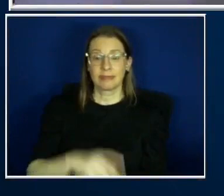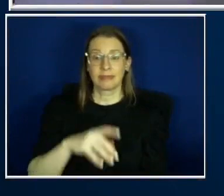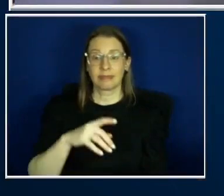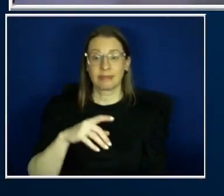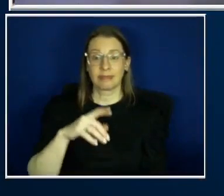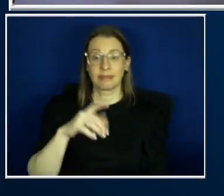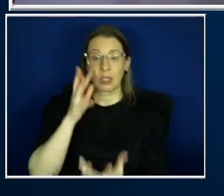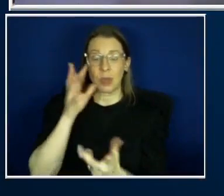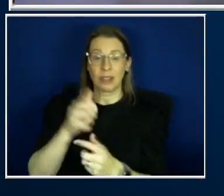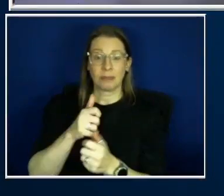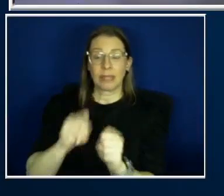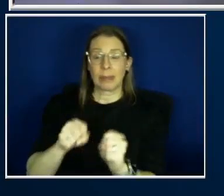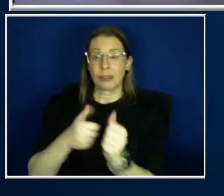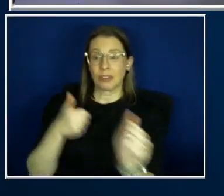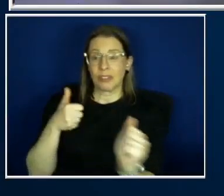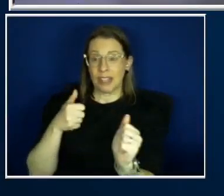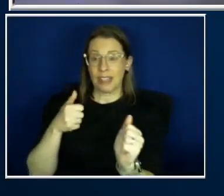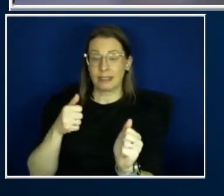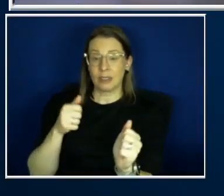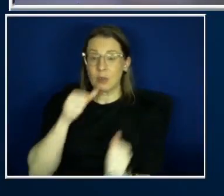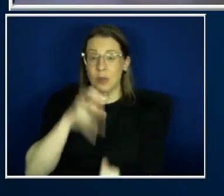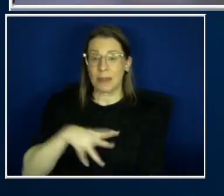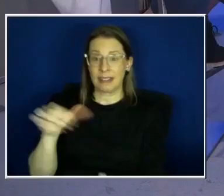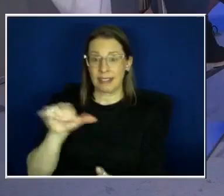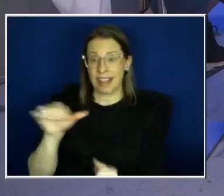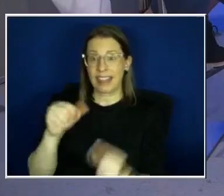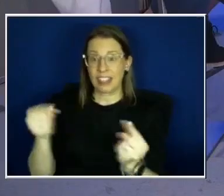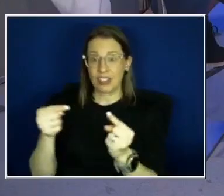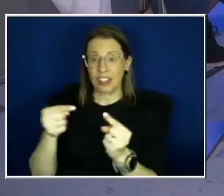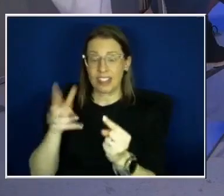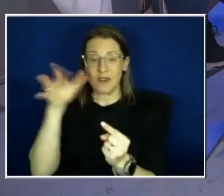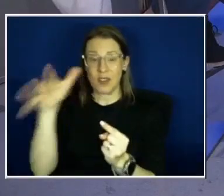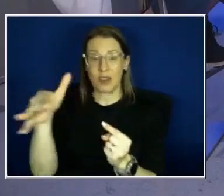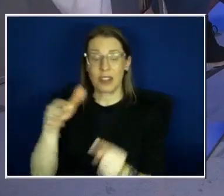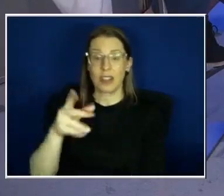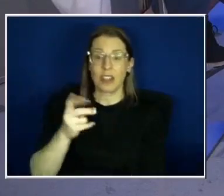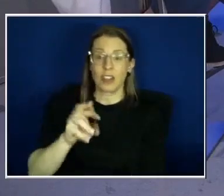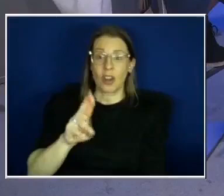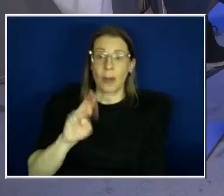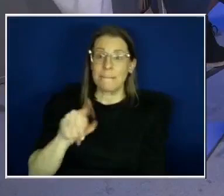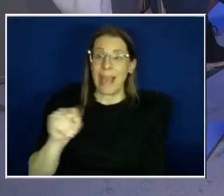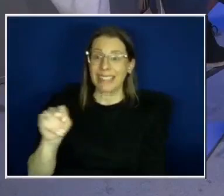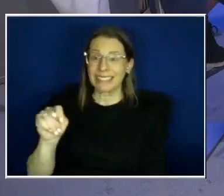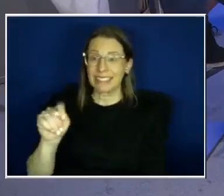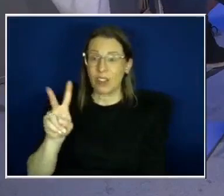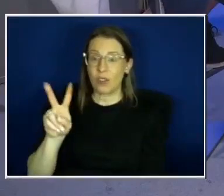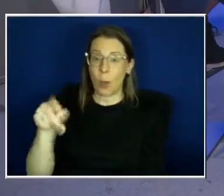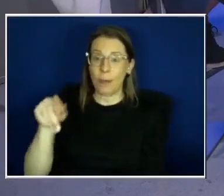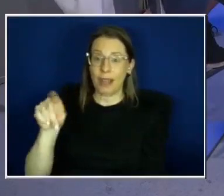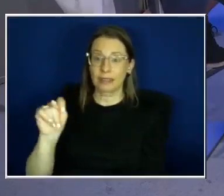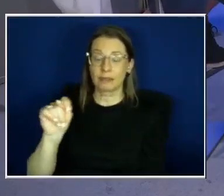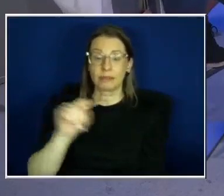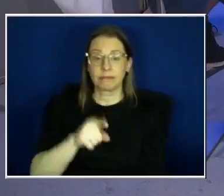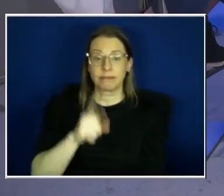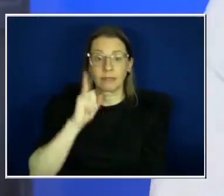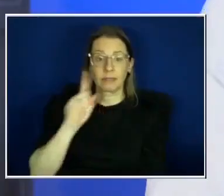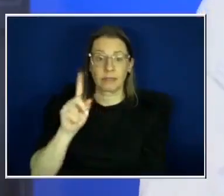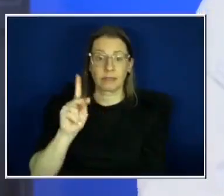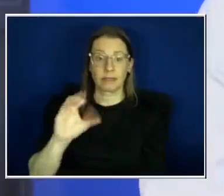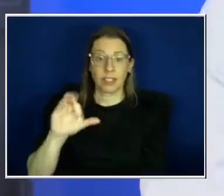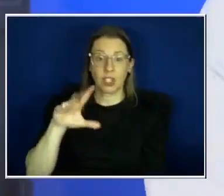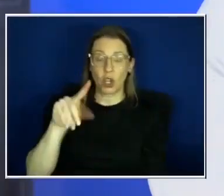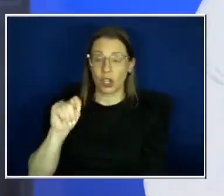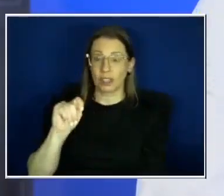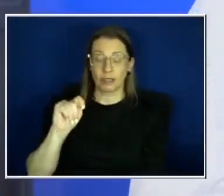Dr. Randall, thank you so much for being with us today. Dr. Matt Vopat, what's the big takeaway? I'd say I think the Casey Curran's setting a gold standard for